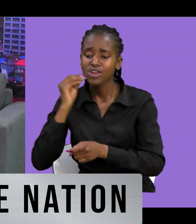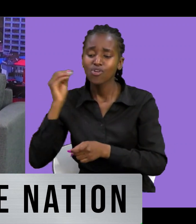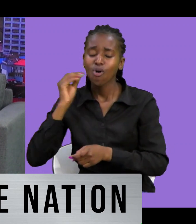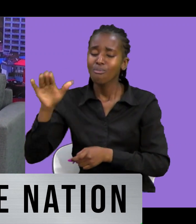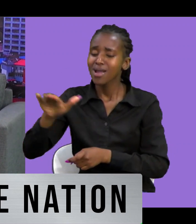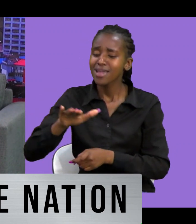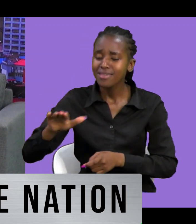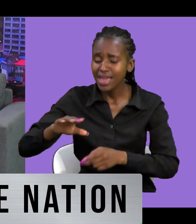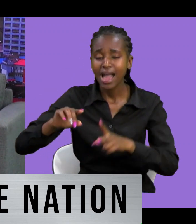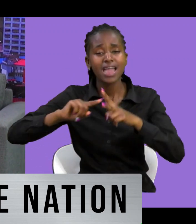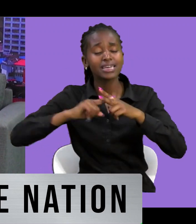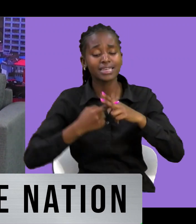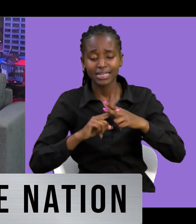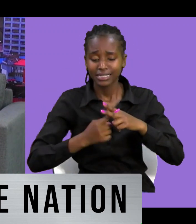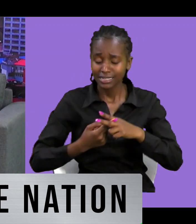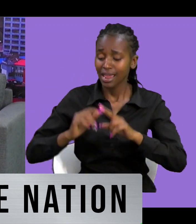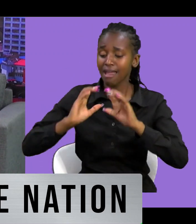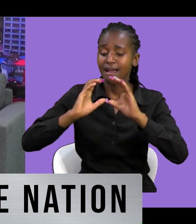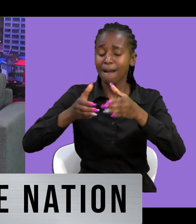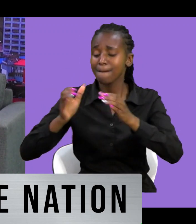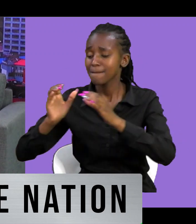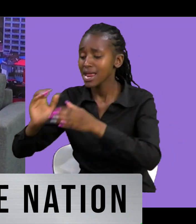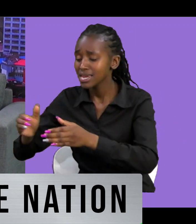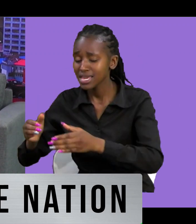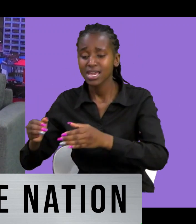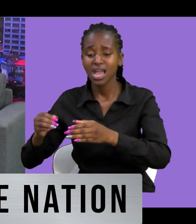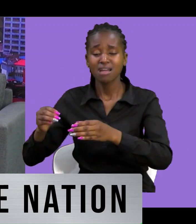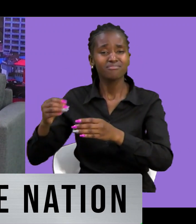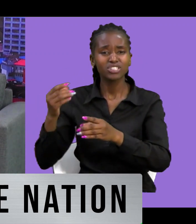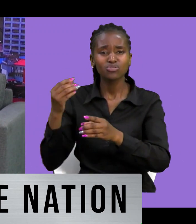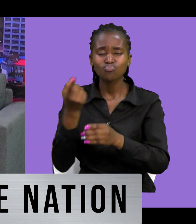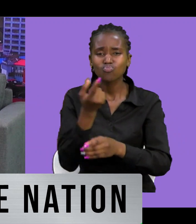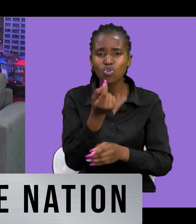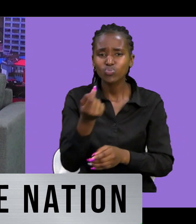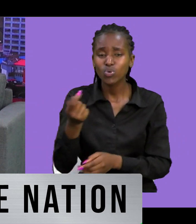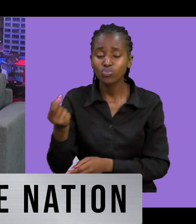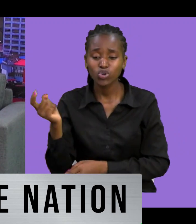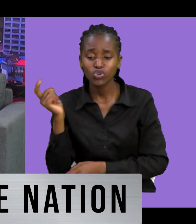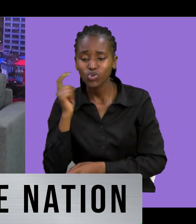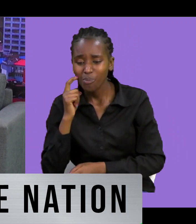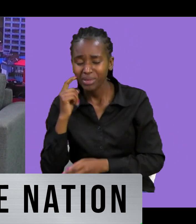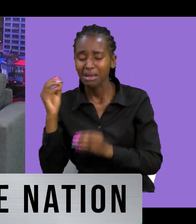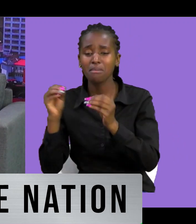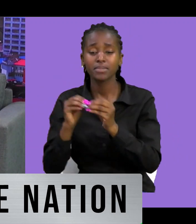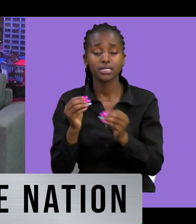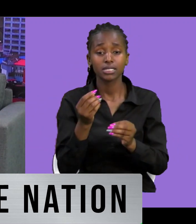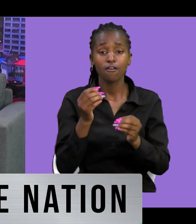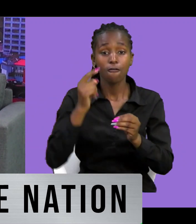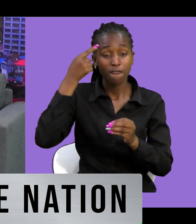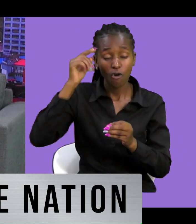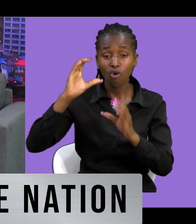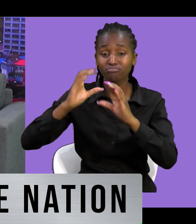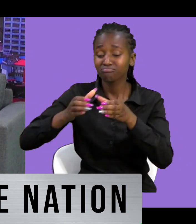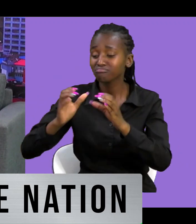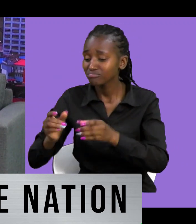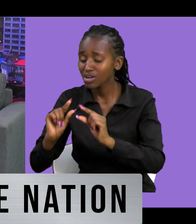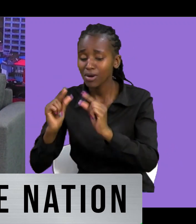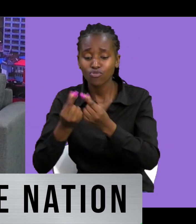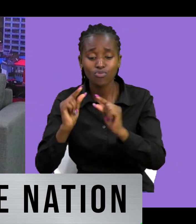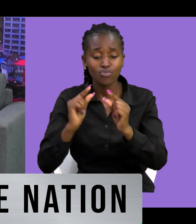companies, in those bazaars, in those mamambogas, mputanos, in the saloons. It is